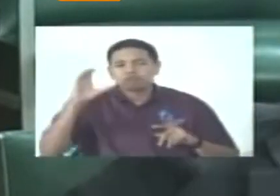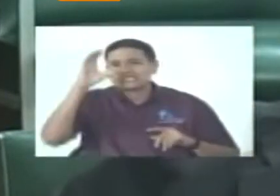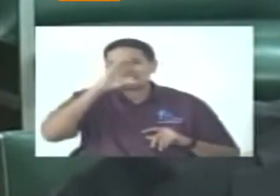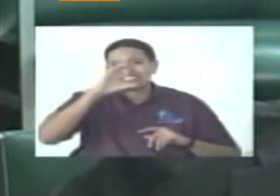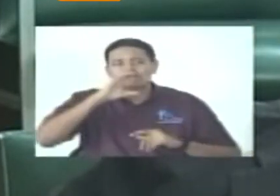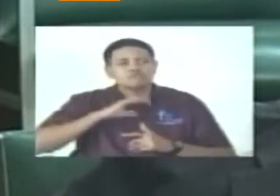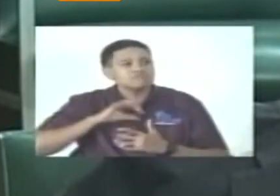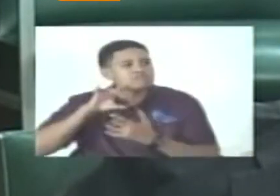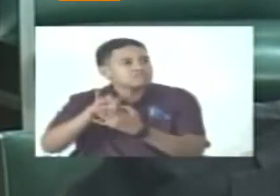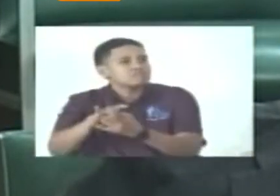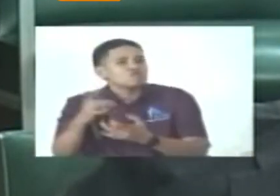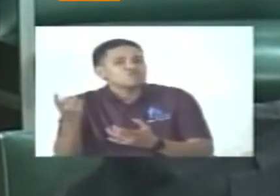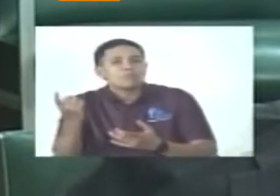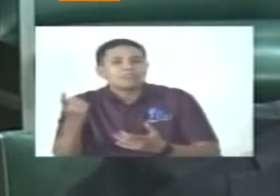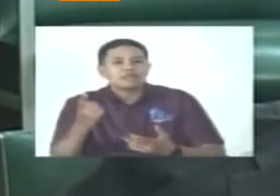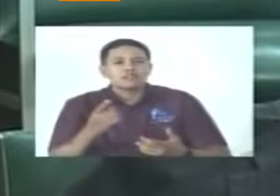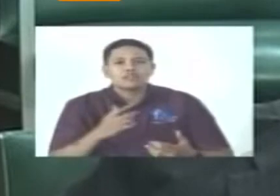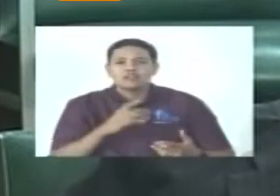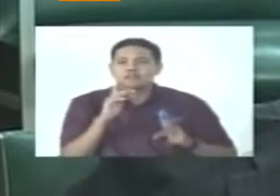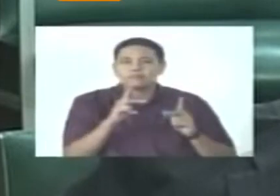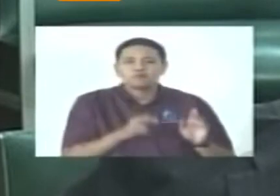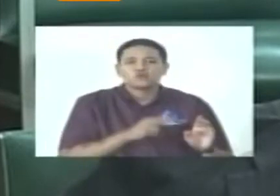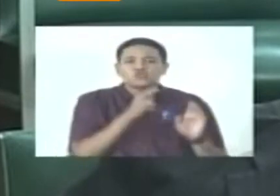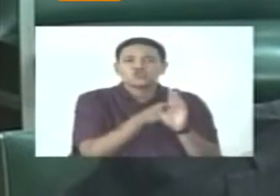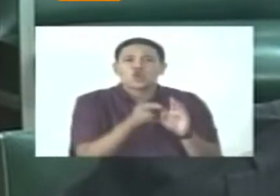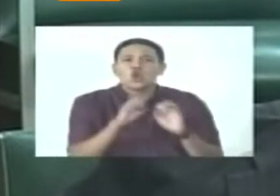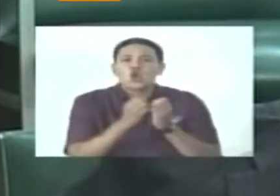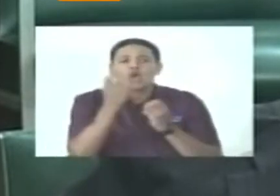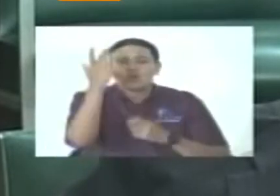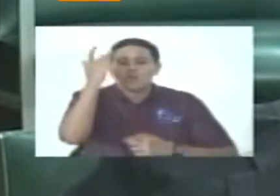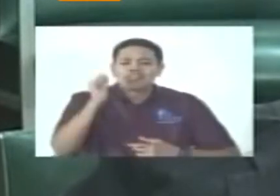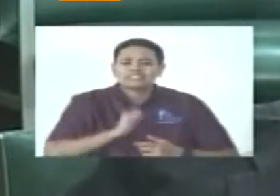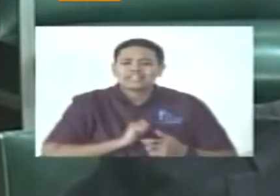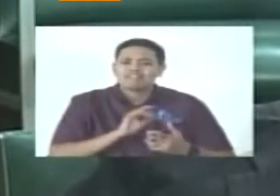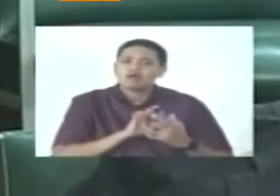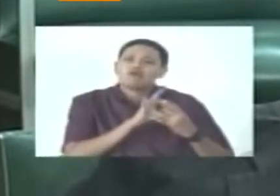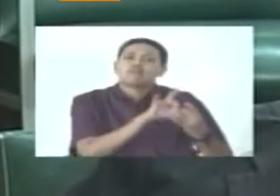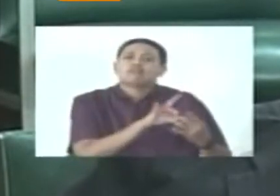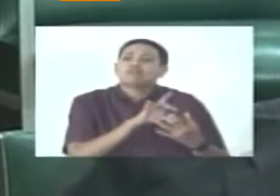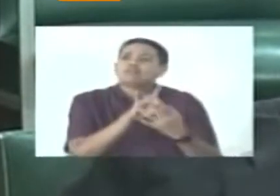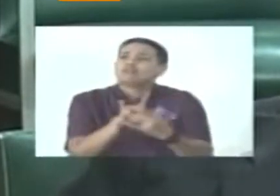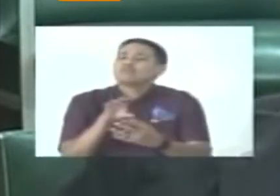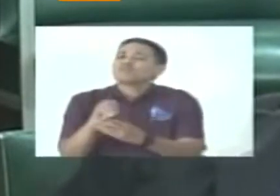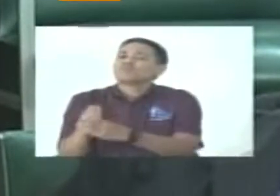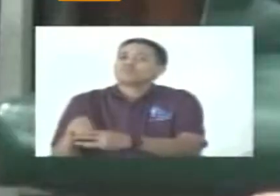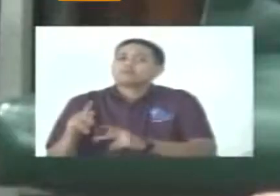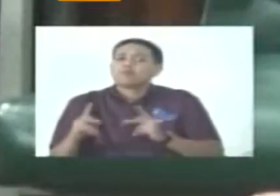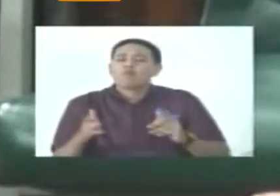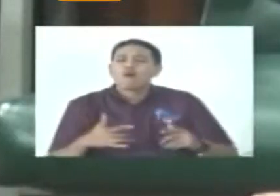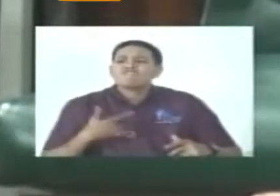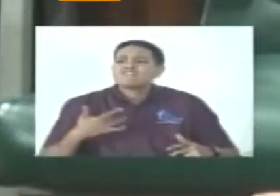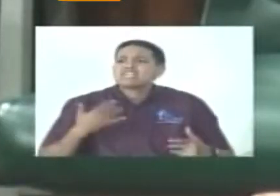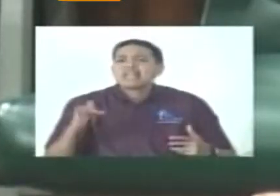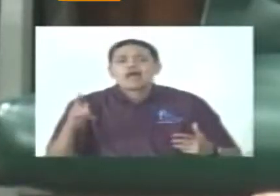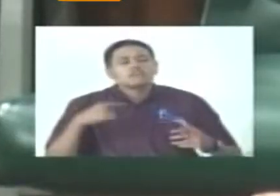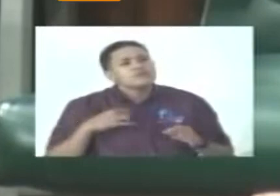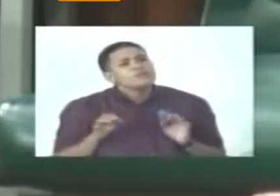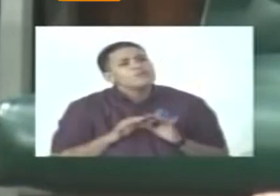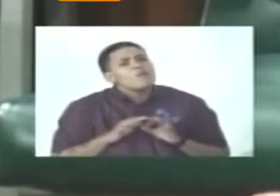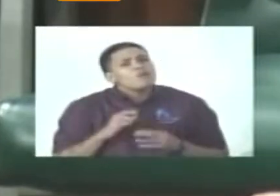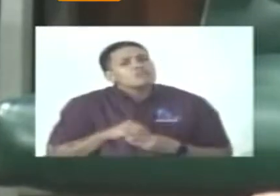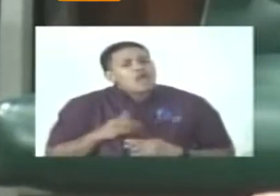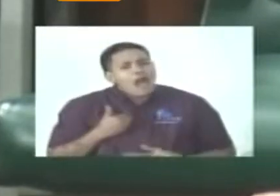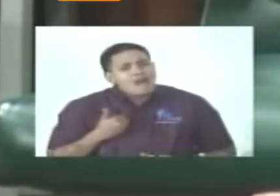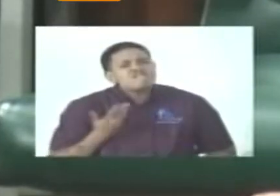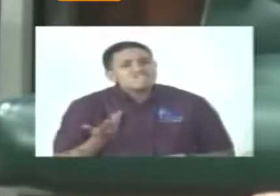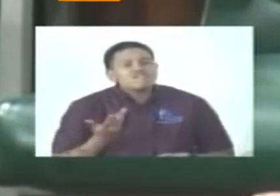belong. People join organizations because they want to belong. People want to feel like they matter. And